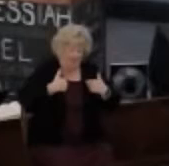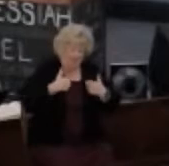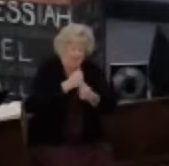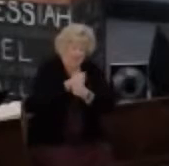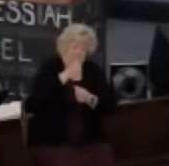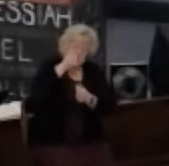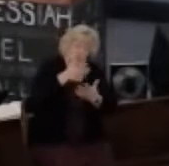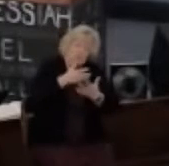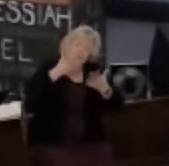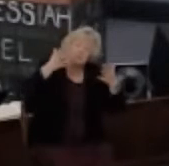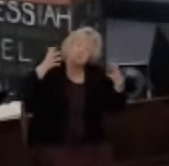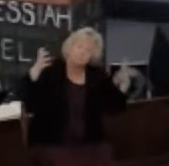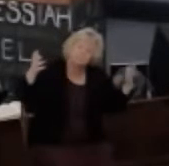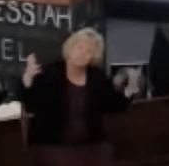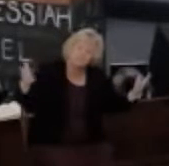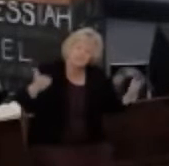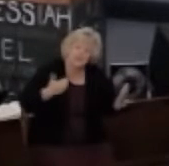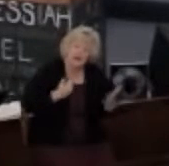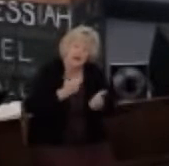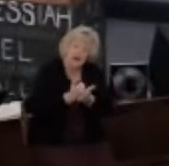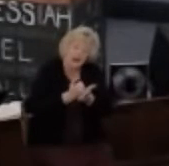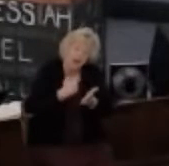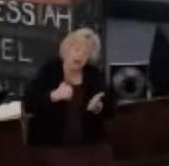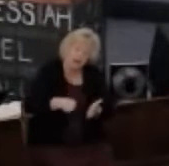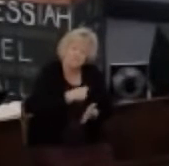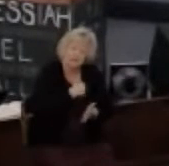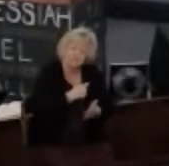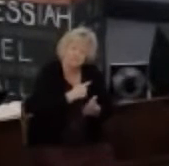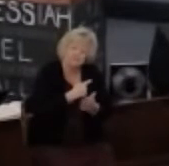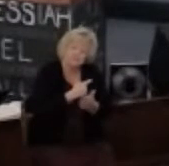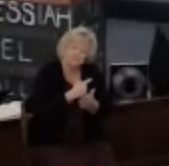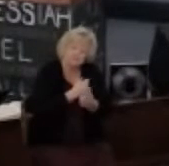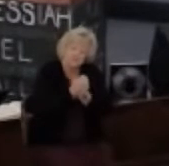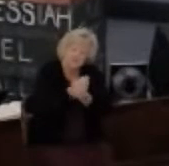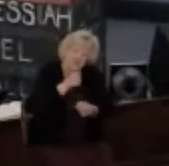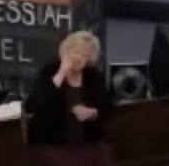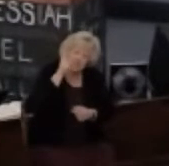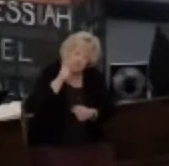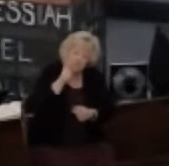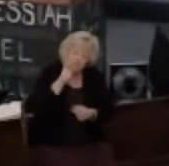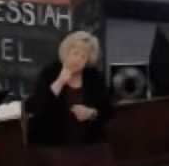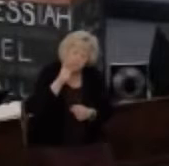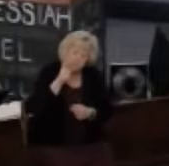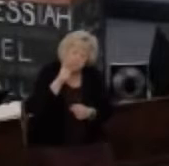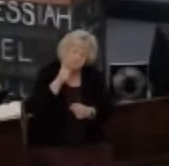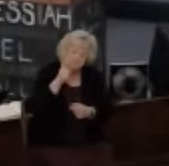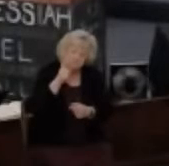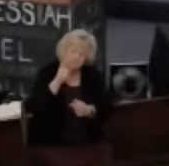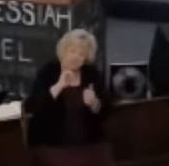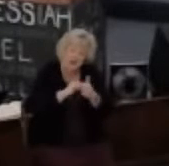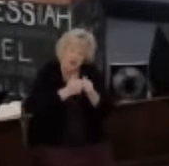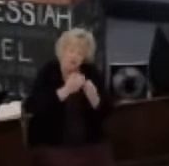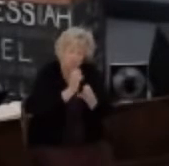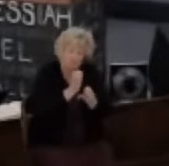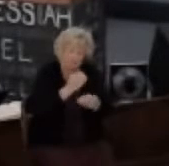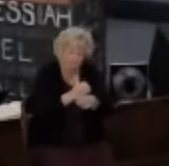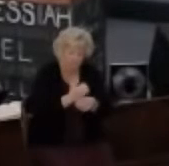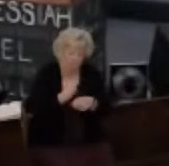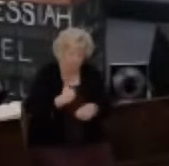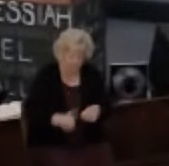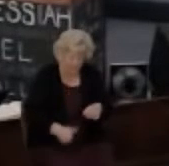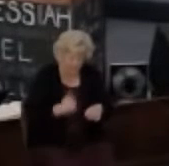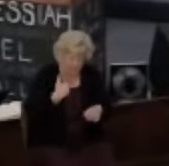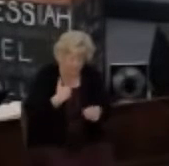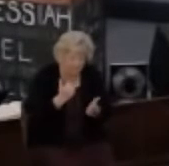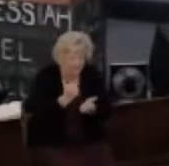Lord, help us to love you the way you designed us to love you. Help us to be